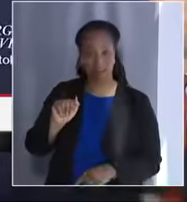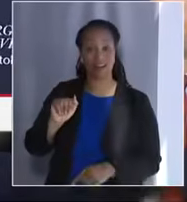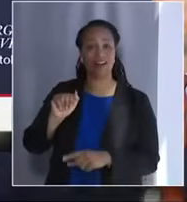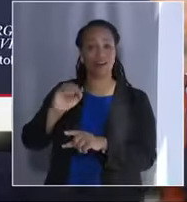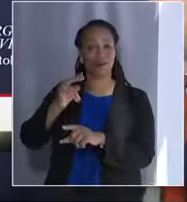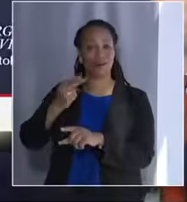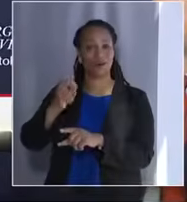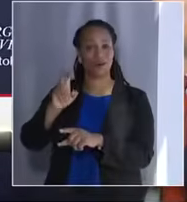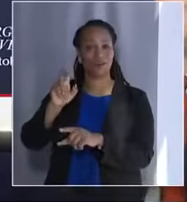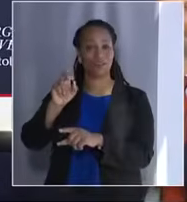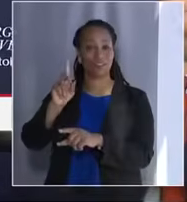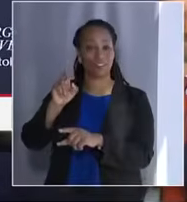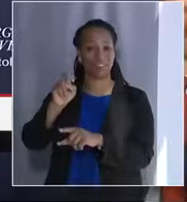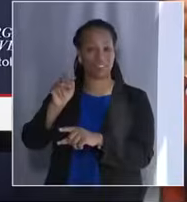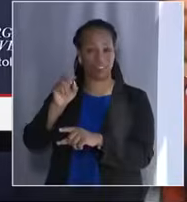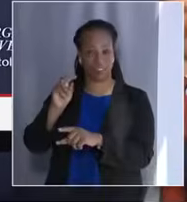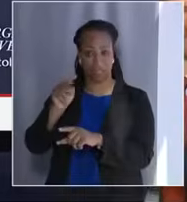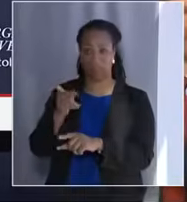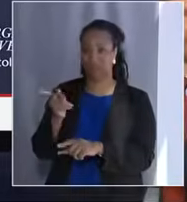applause.